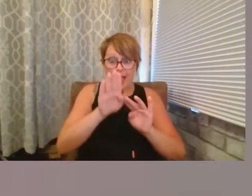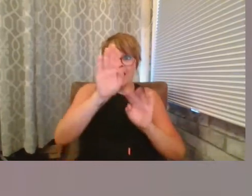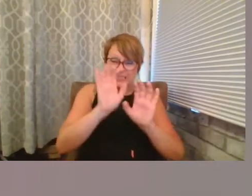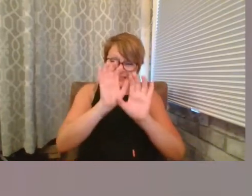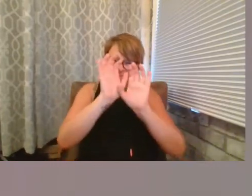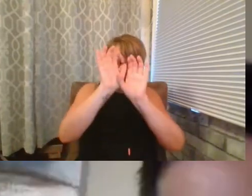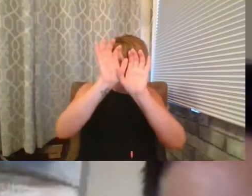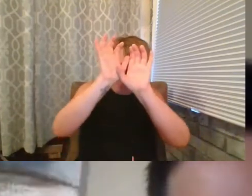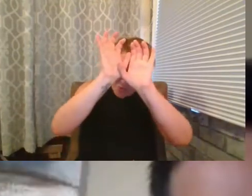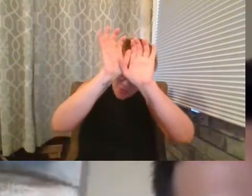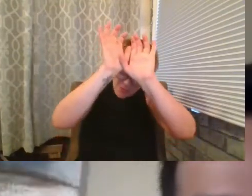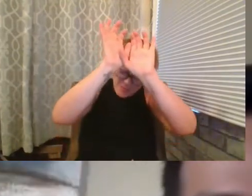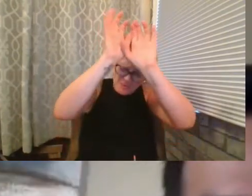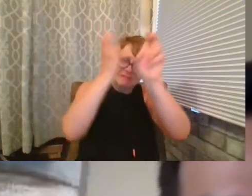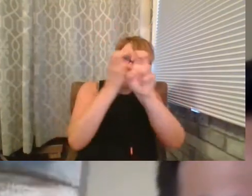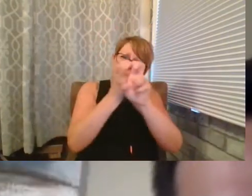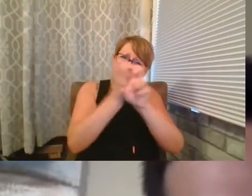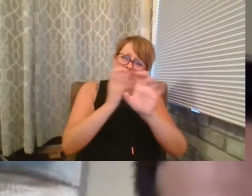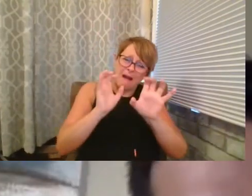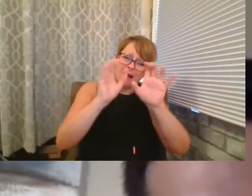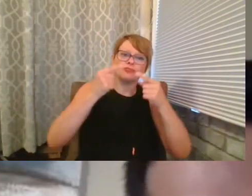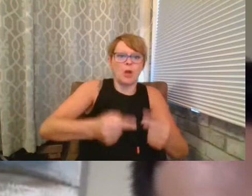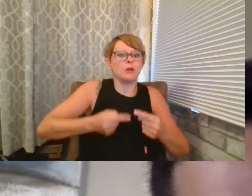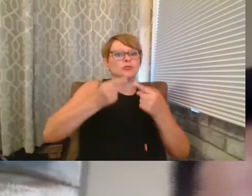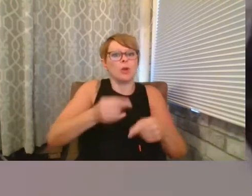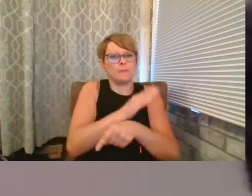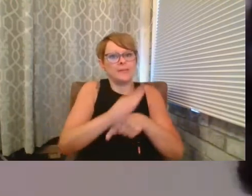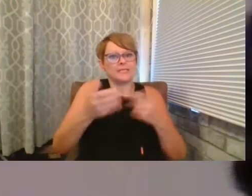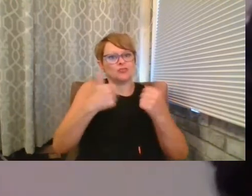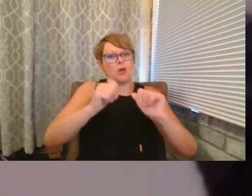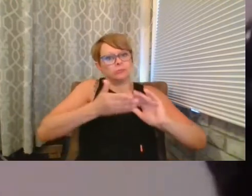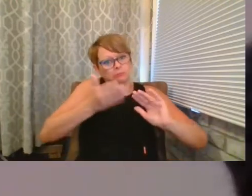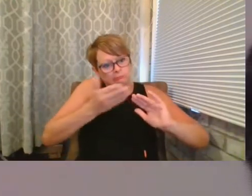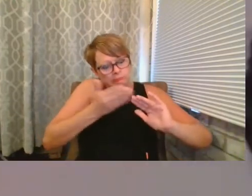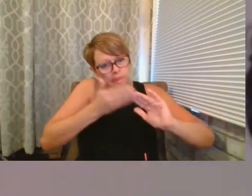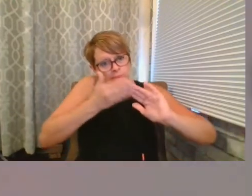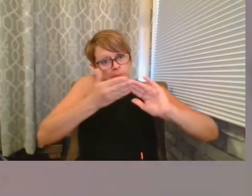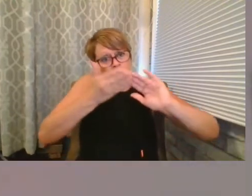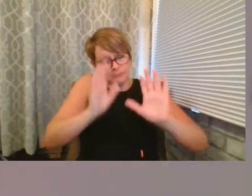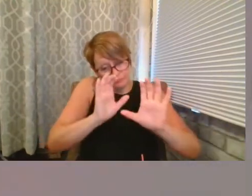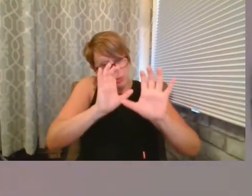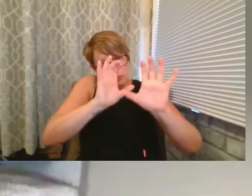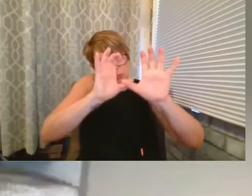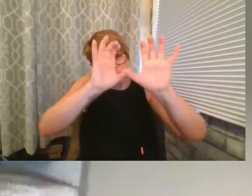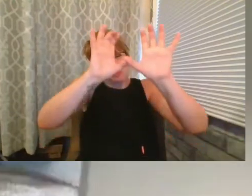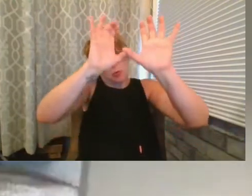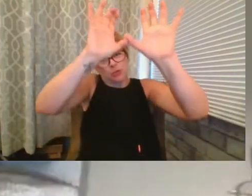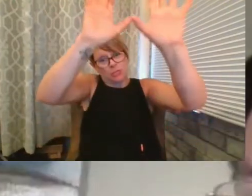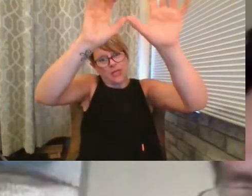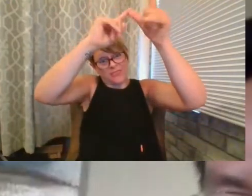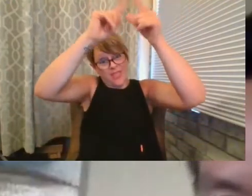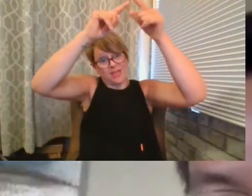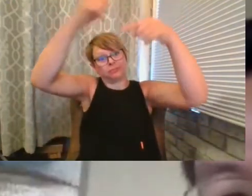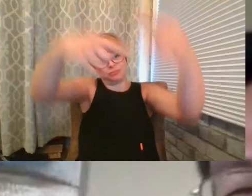It takes the earliest part is the hardest part. Yes. And we are staying in a rock, that. Our province. That's